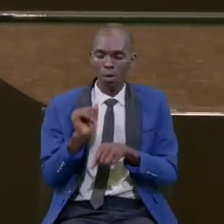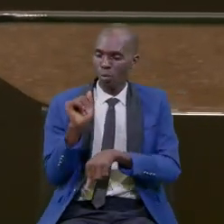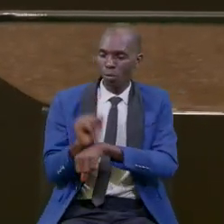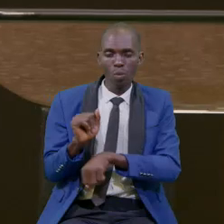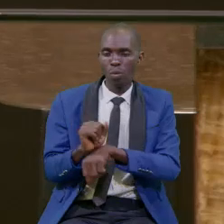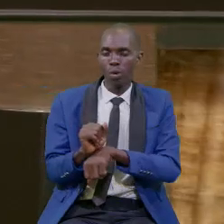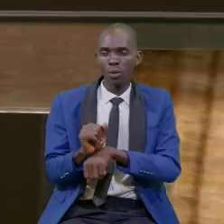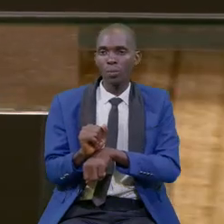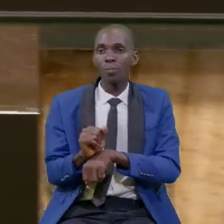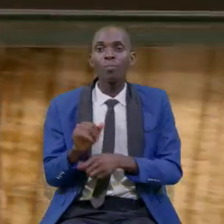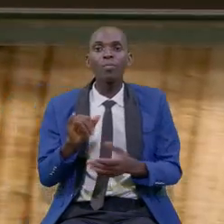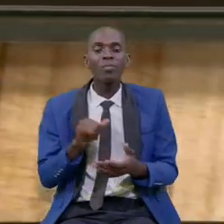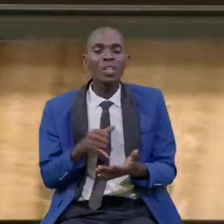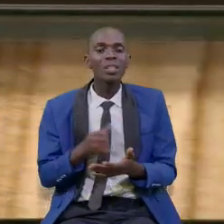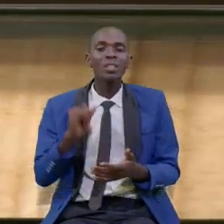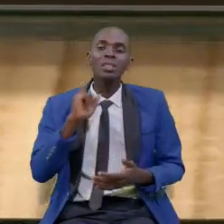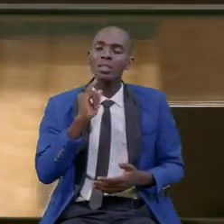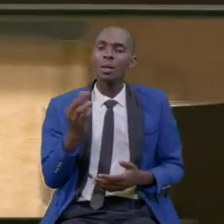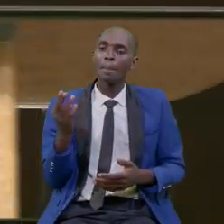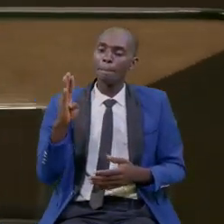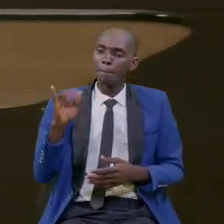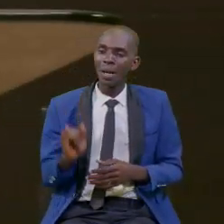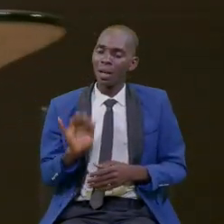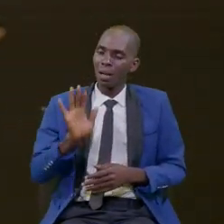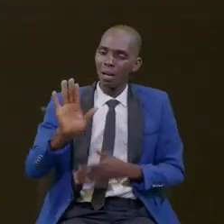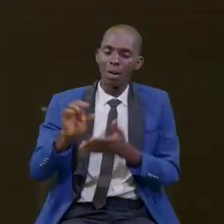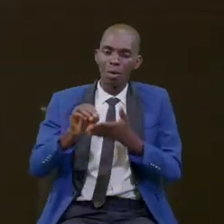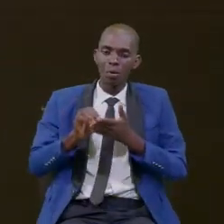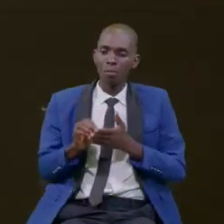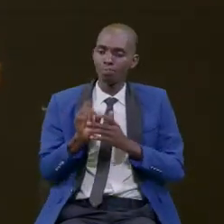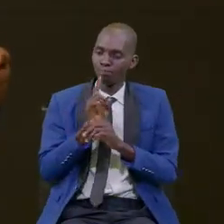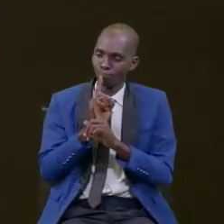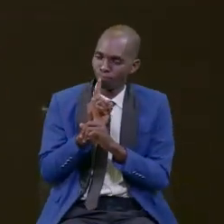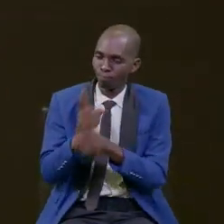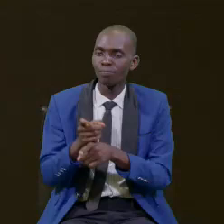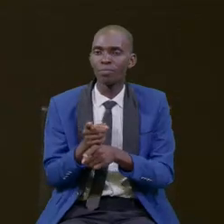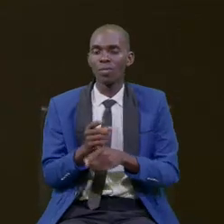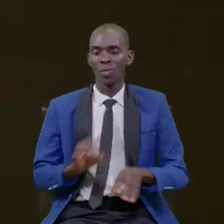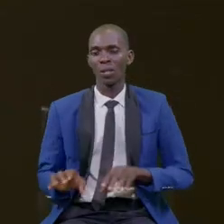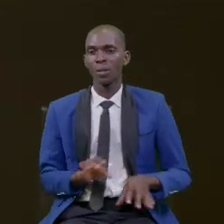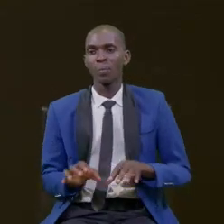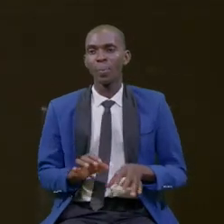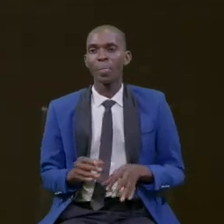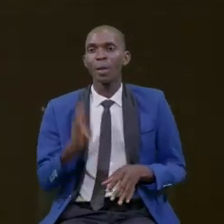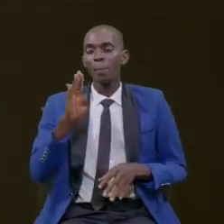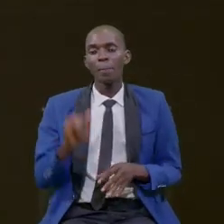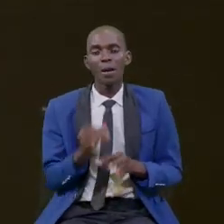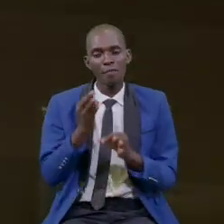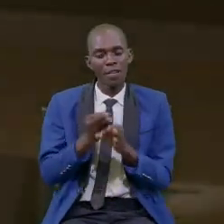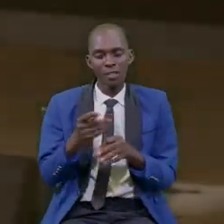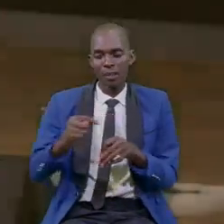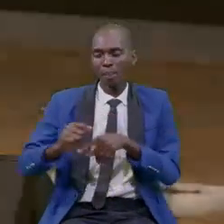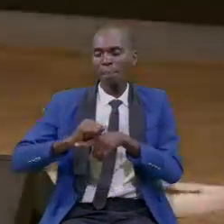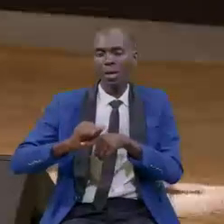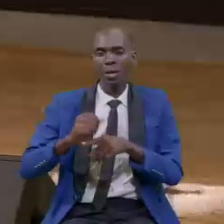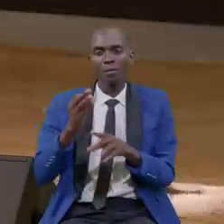works, that is, by her corresponding action, by the faith, practical faith, by the kind